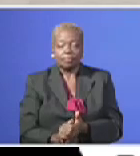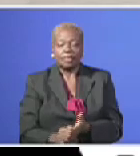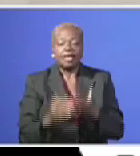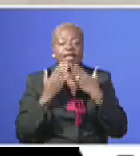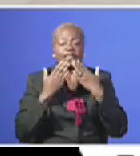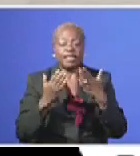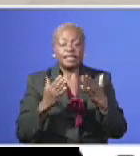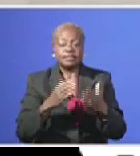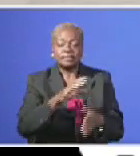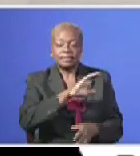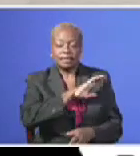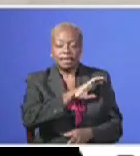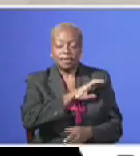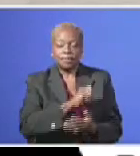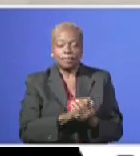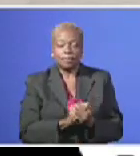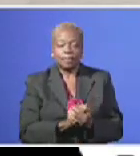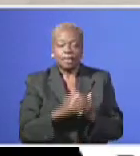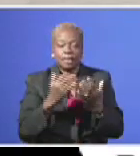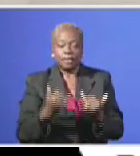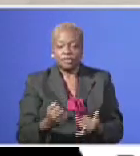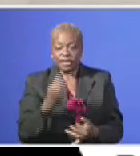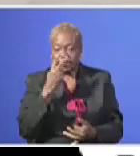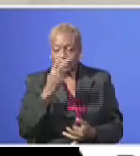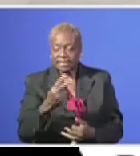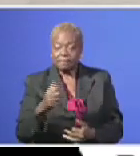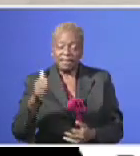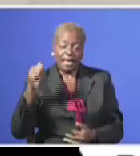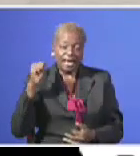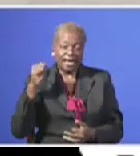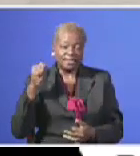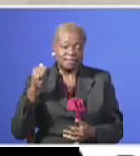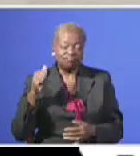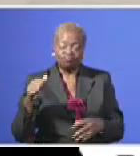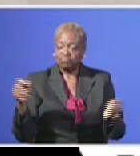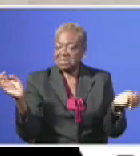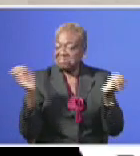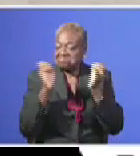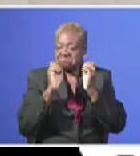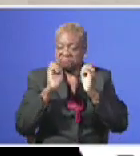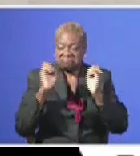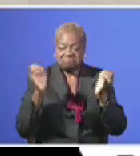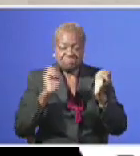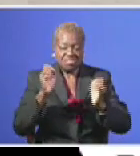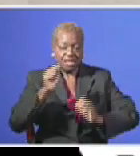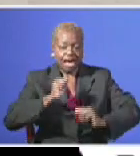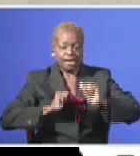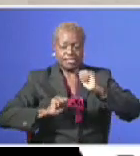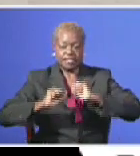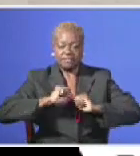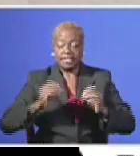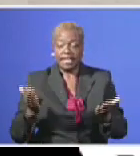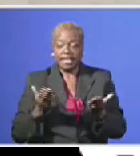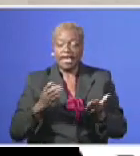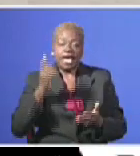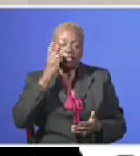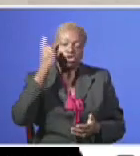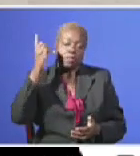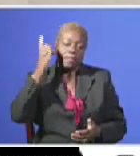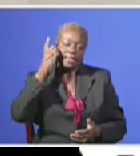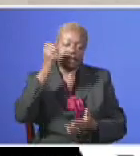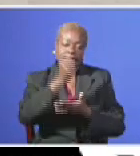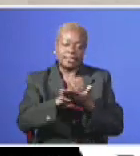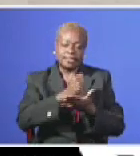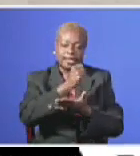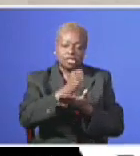Thanks, Cleo. Now, as you can see behind me, a rarity, as there is literally no activity going on here at the domestic section of the Lyndon